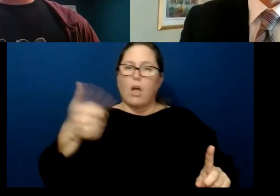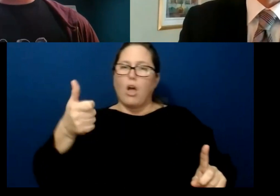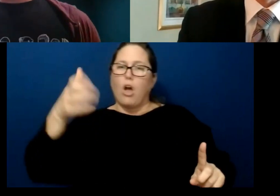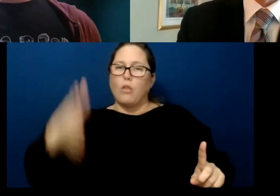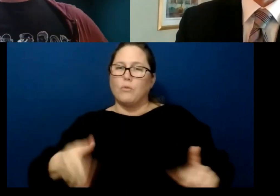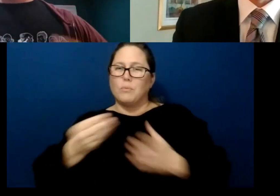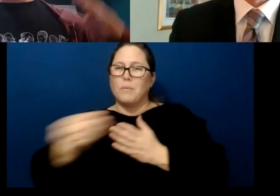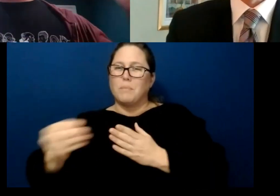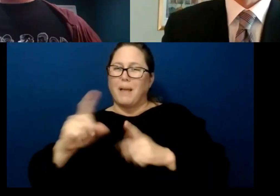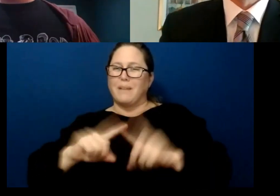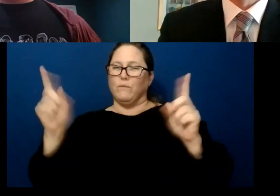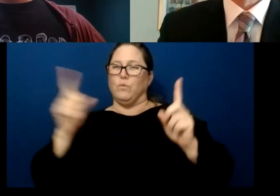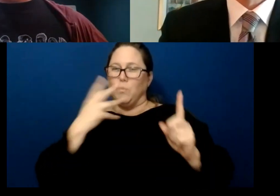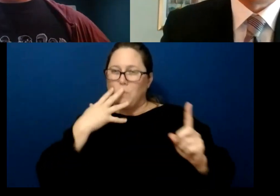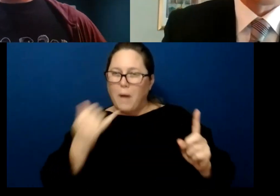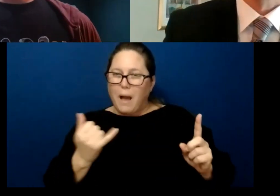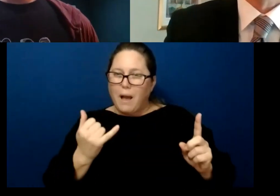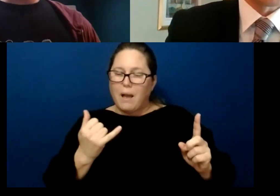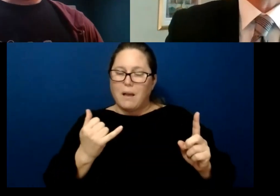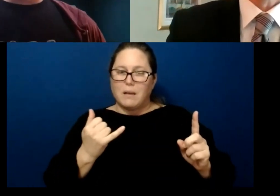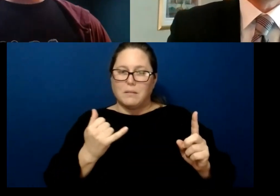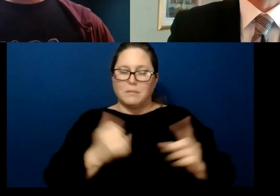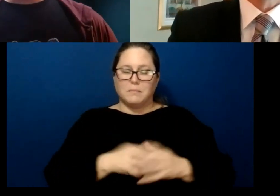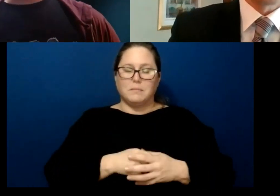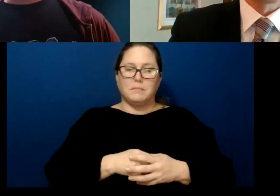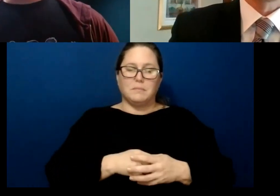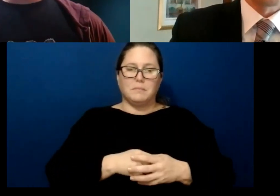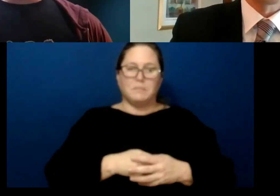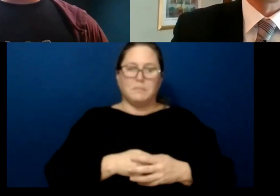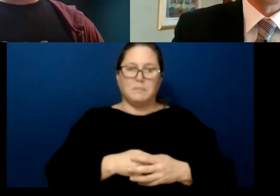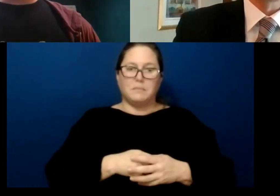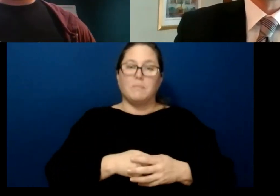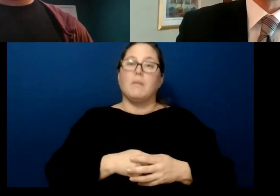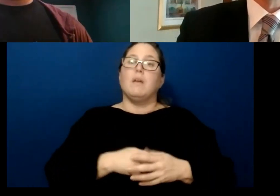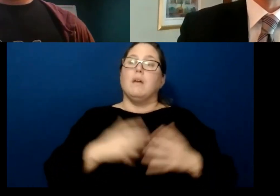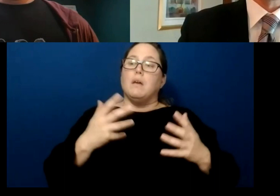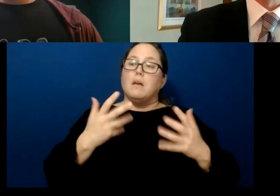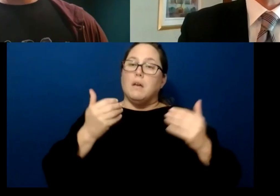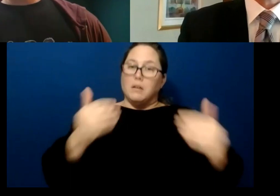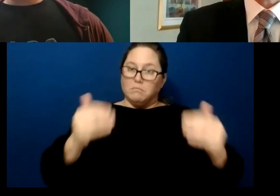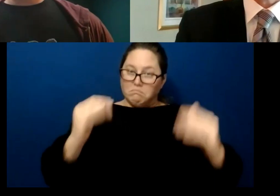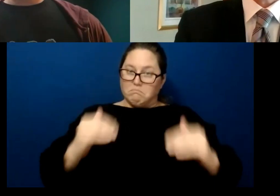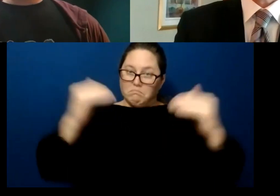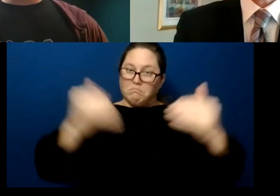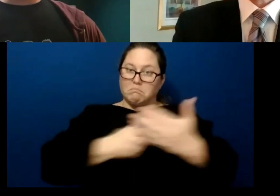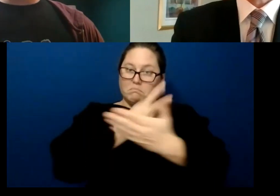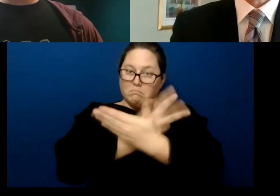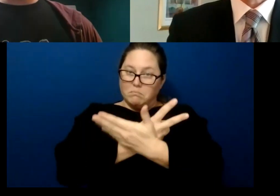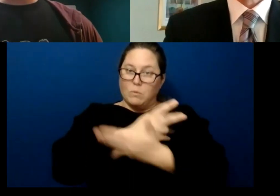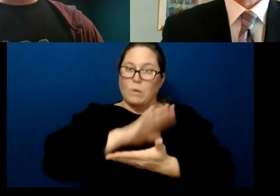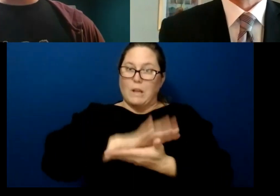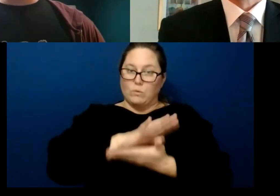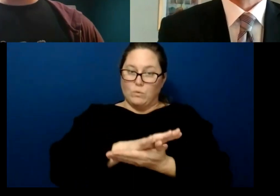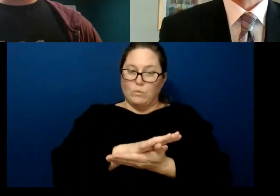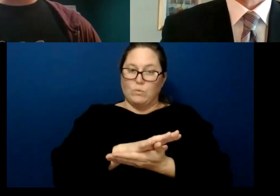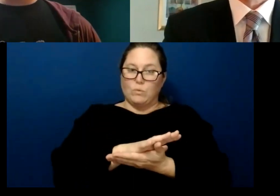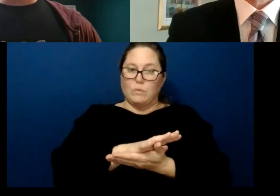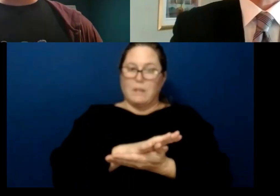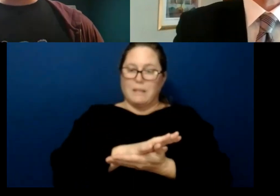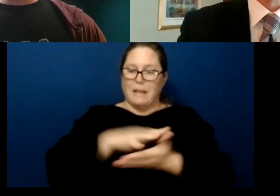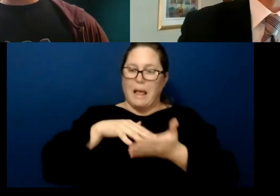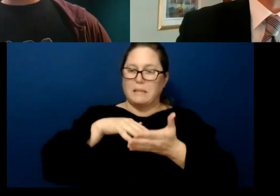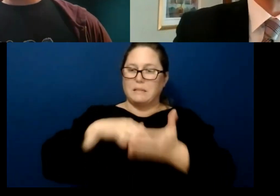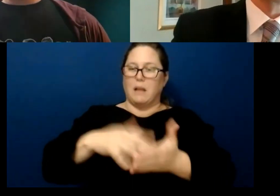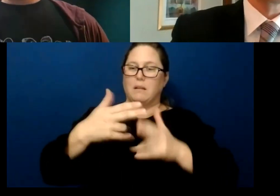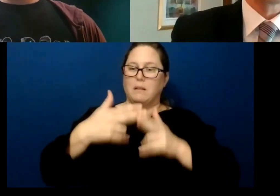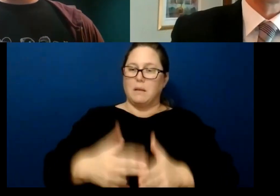for the wider marketplace, so to speak. And I ended up going to graduate school to study that. Well, in graduate school, I studied behavioral economics and